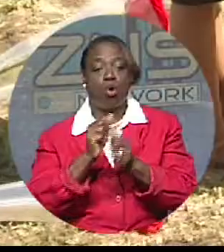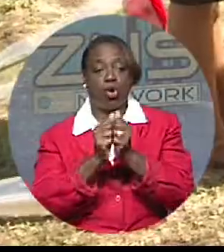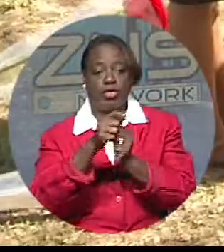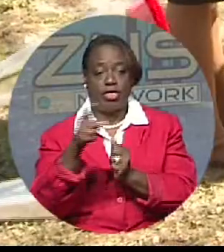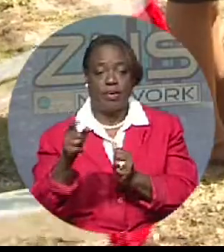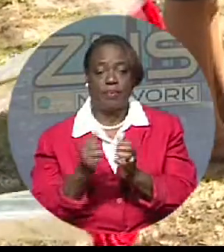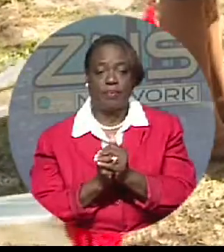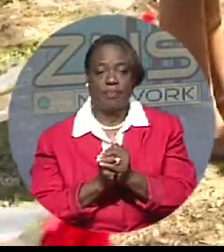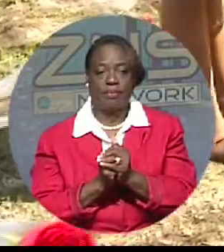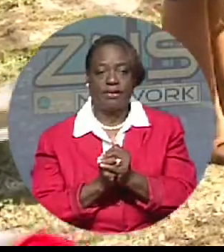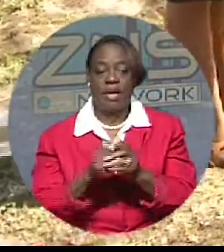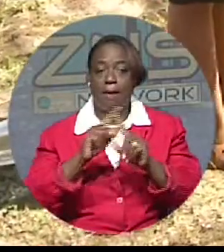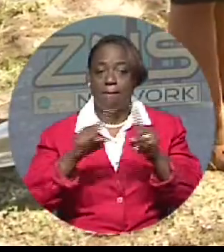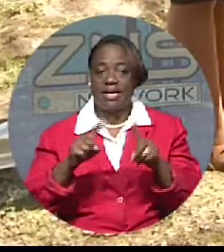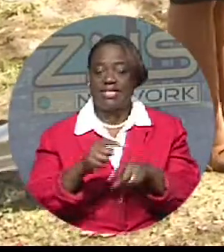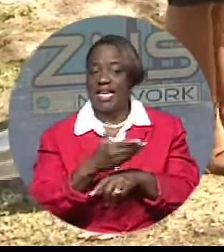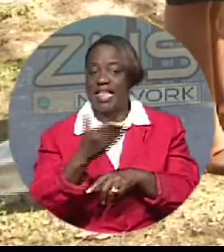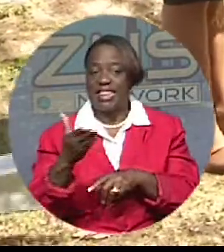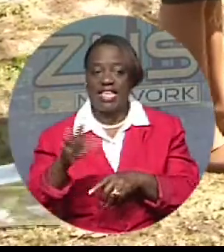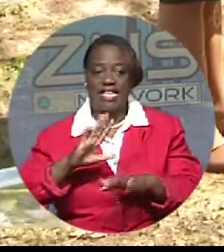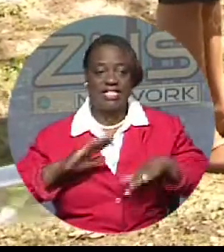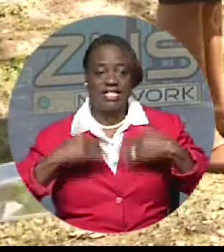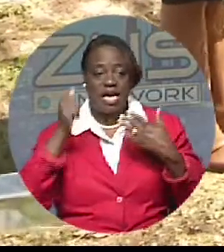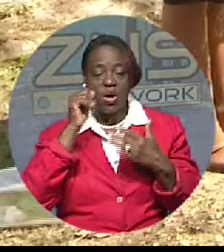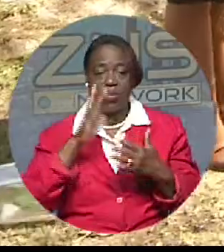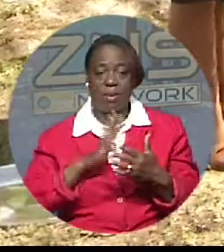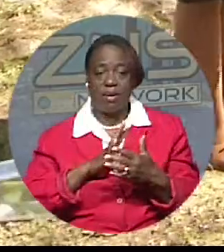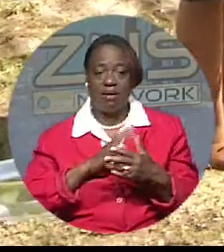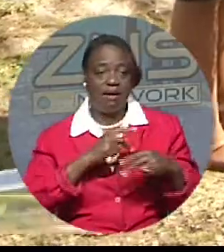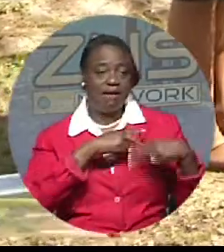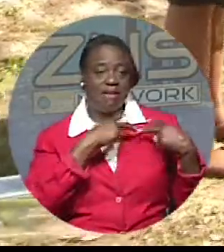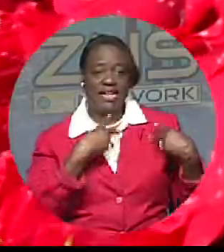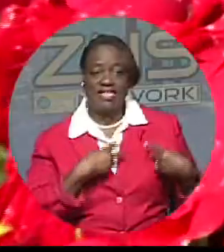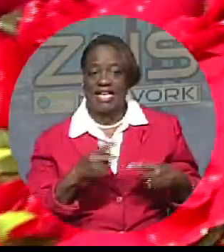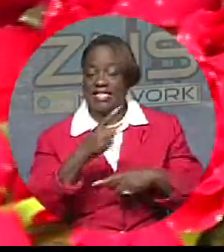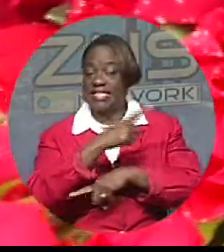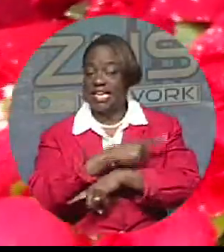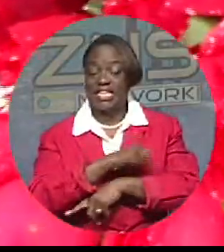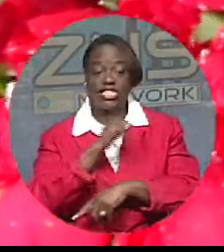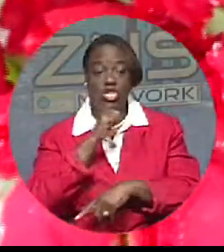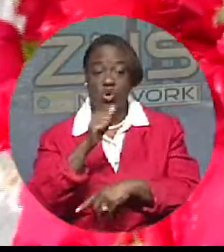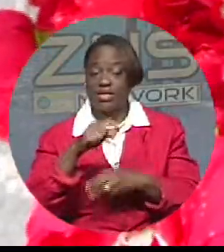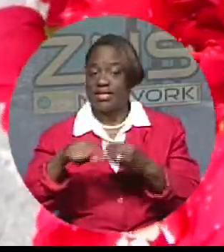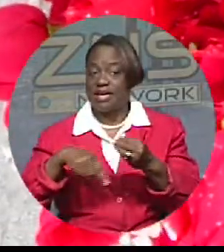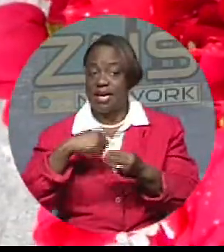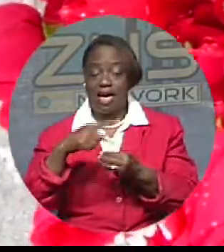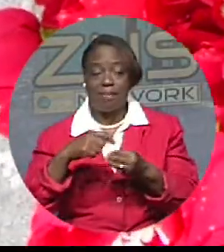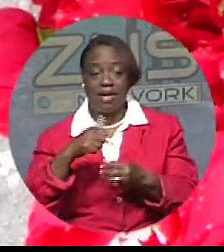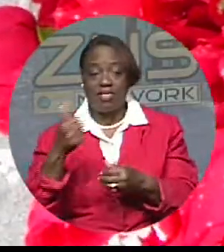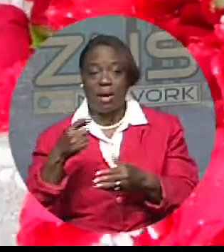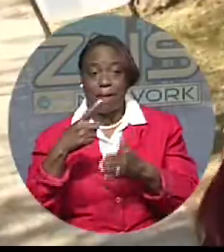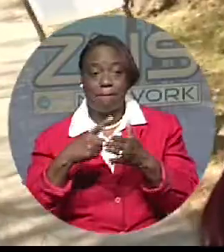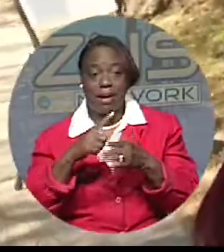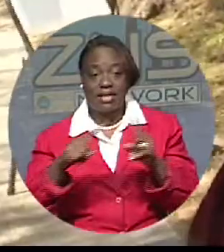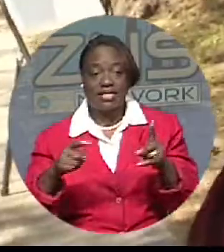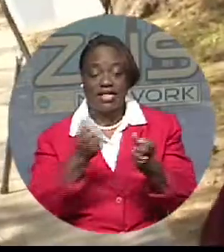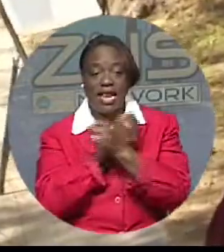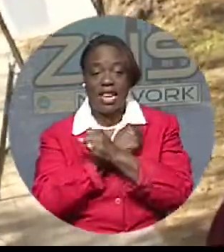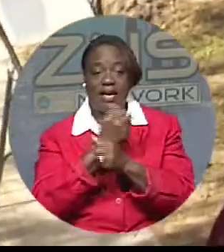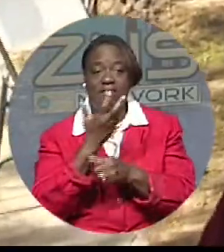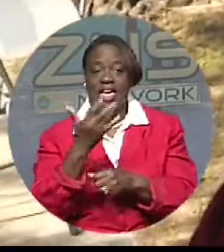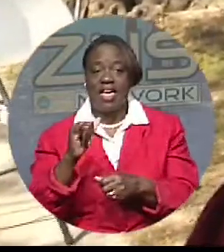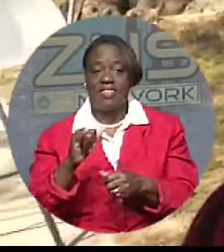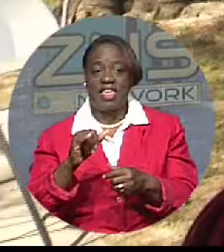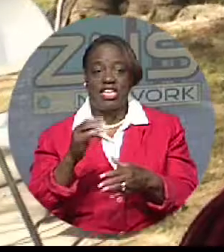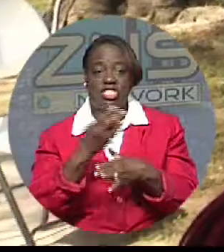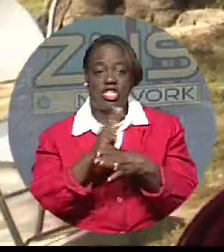accommodate you. But for these young women, Valentine's Day for them is not about their significant other, but the love they share with their mother. Because the only person